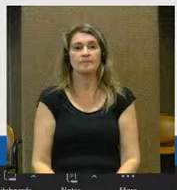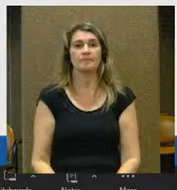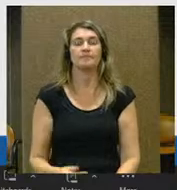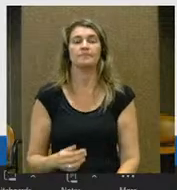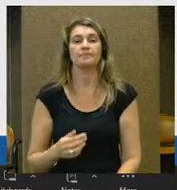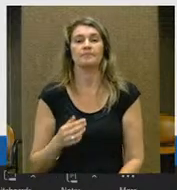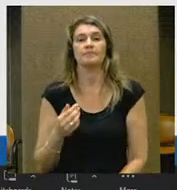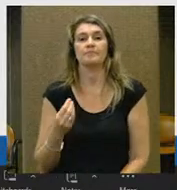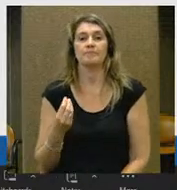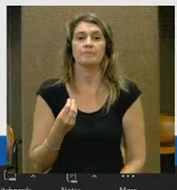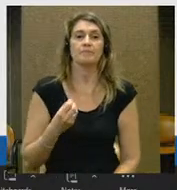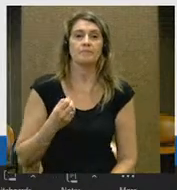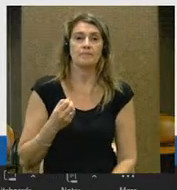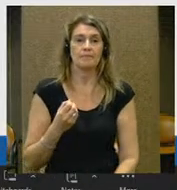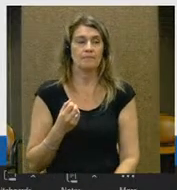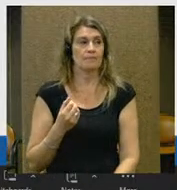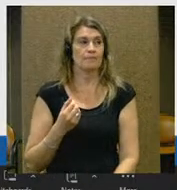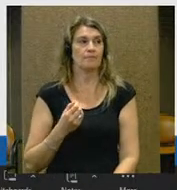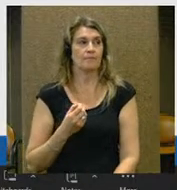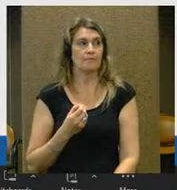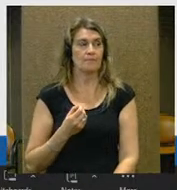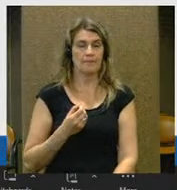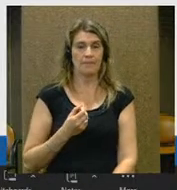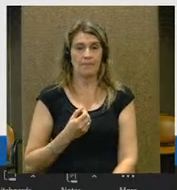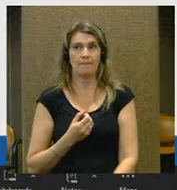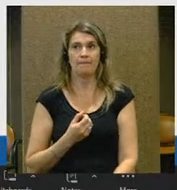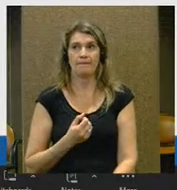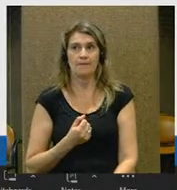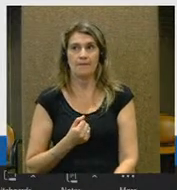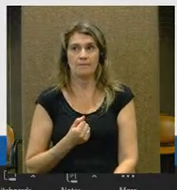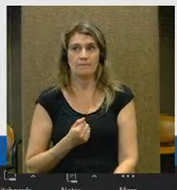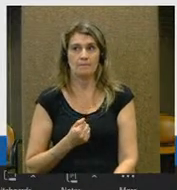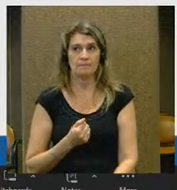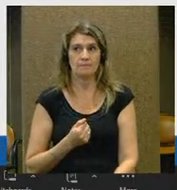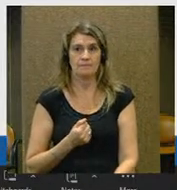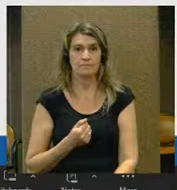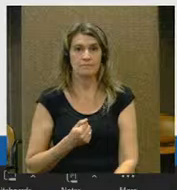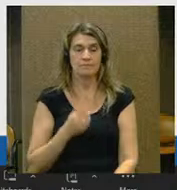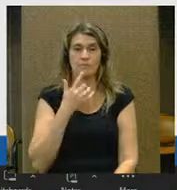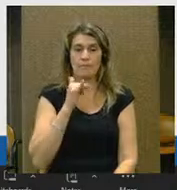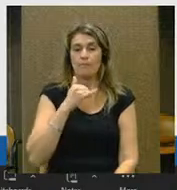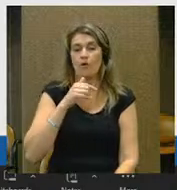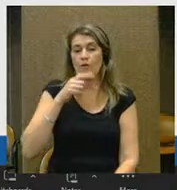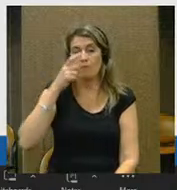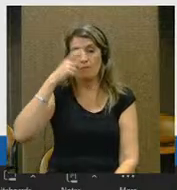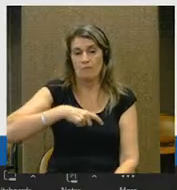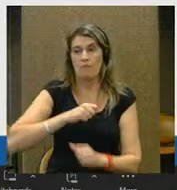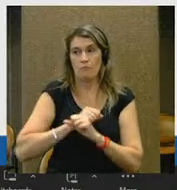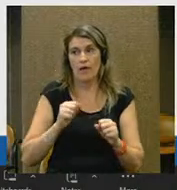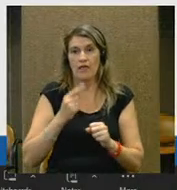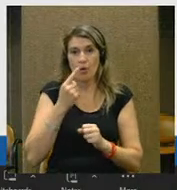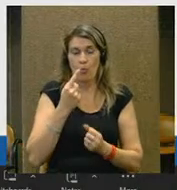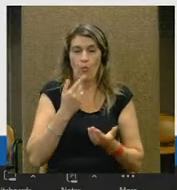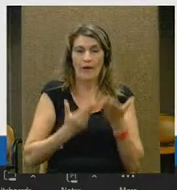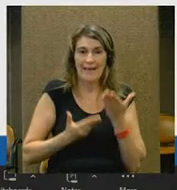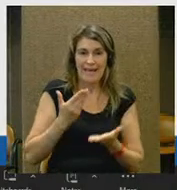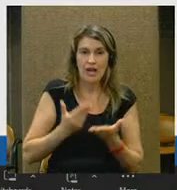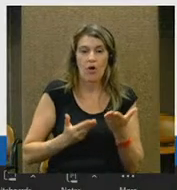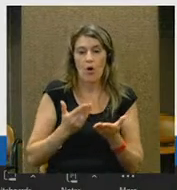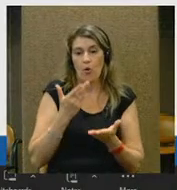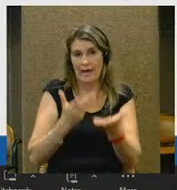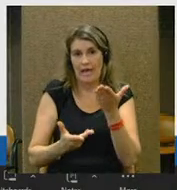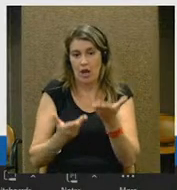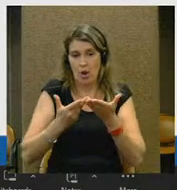moved over in a pure form, right? It's definitely you'll get a kilo and it might be 15% fentanyl. But just to kind of put this in